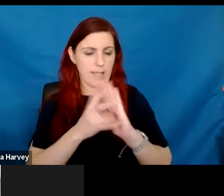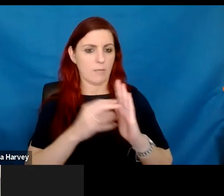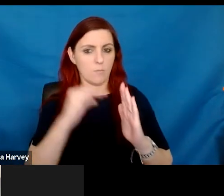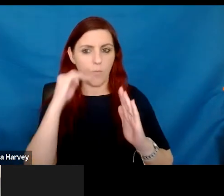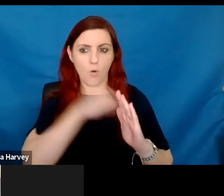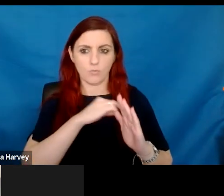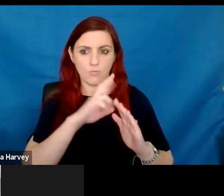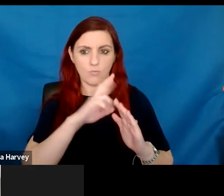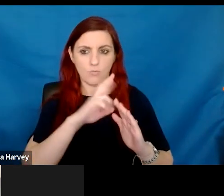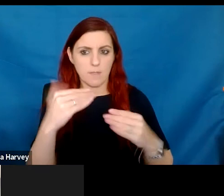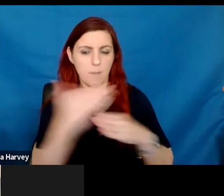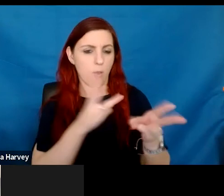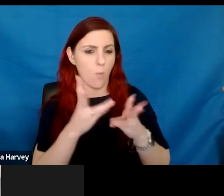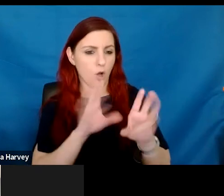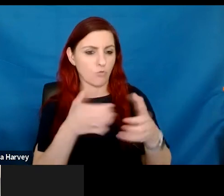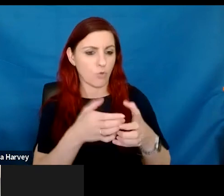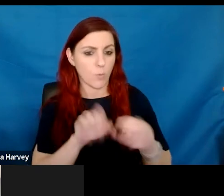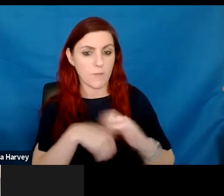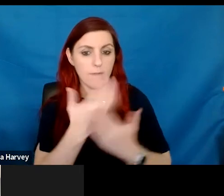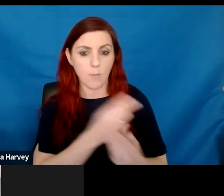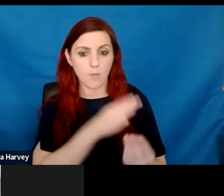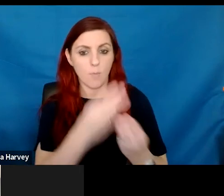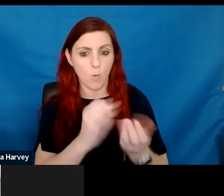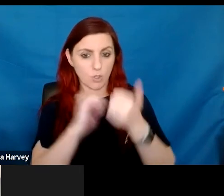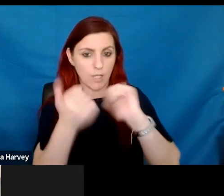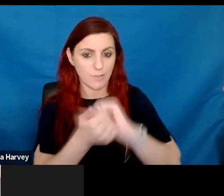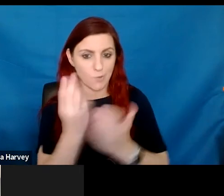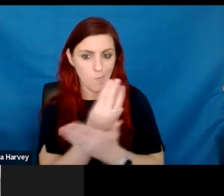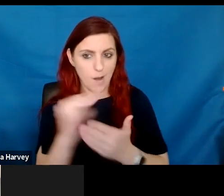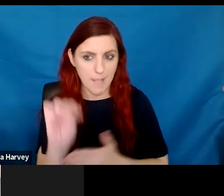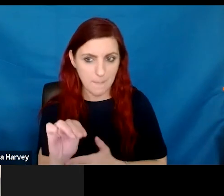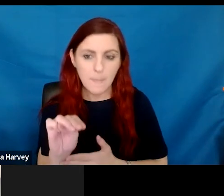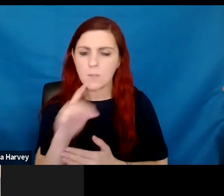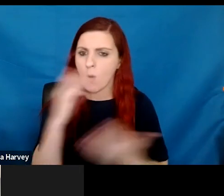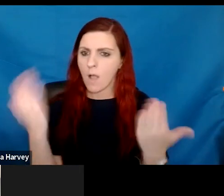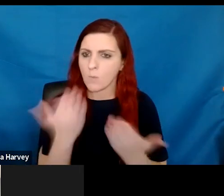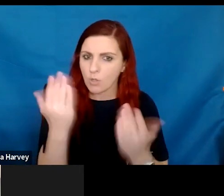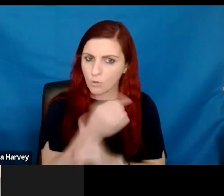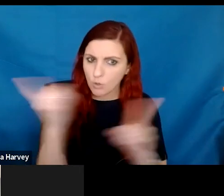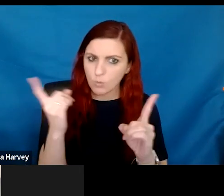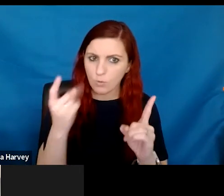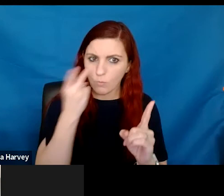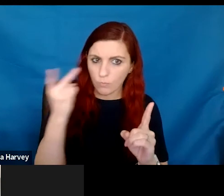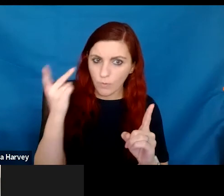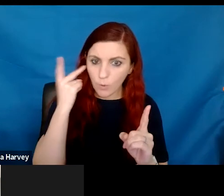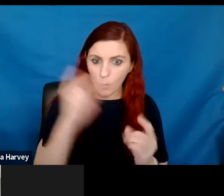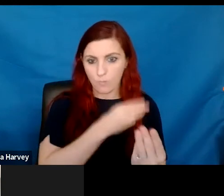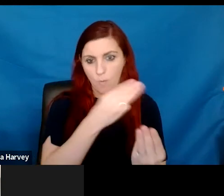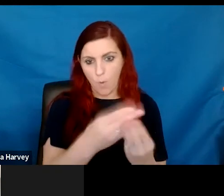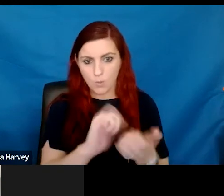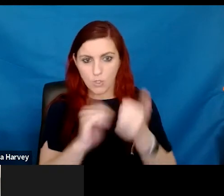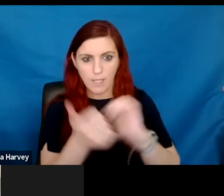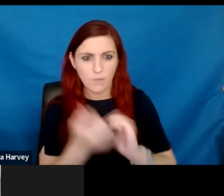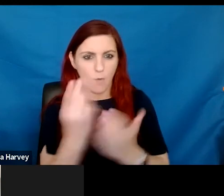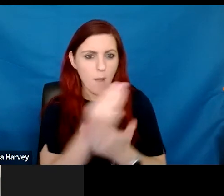working group that developed the proposed changes to the regulations. I would encourage you to review the proposed changes of Part